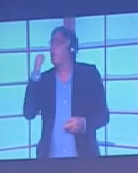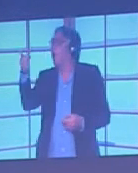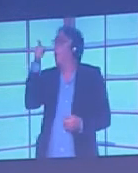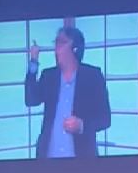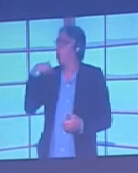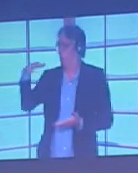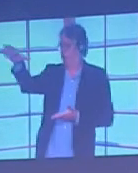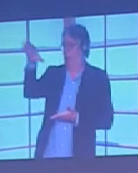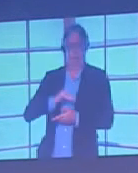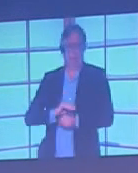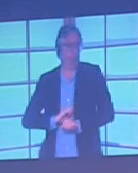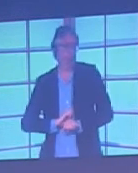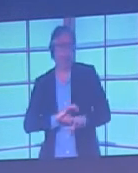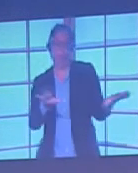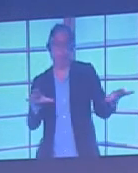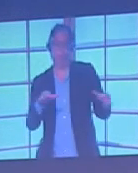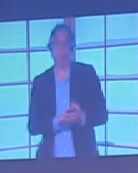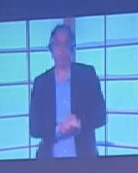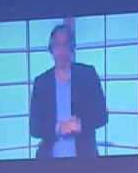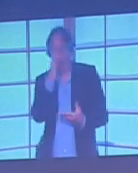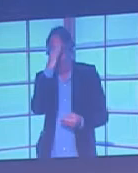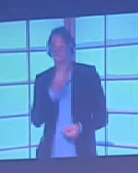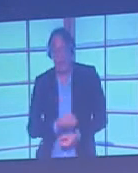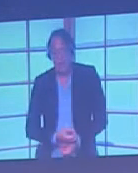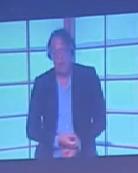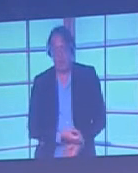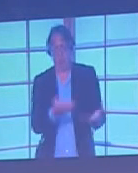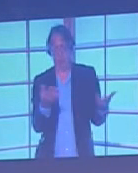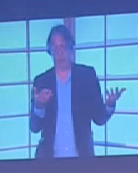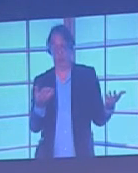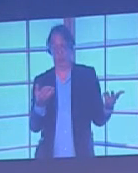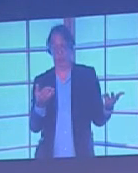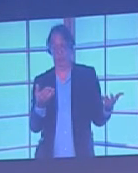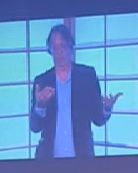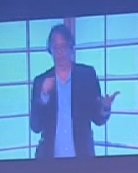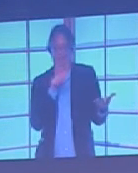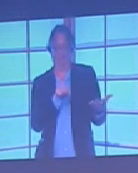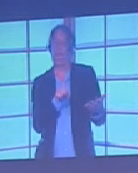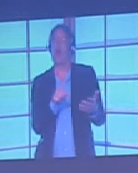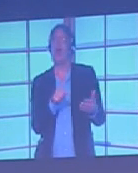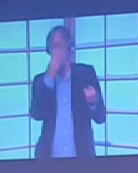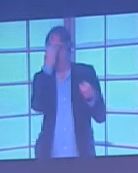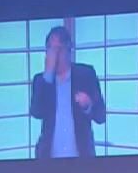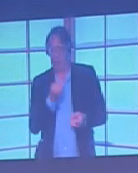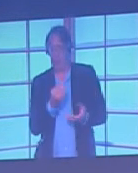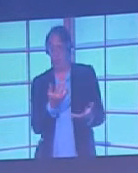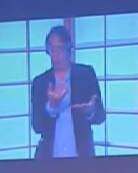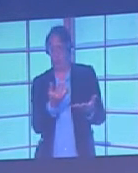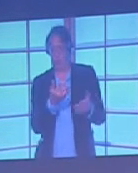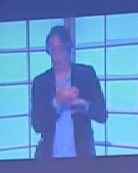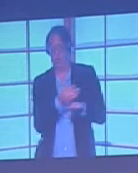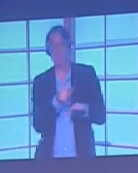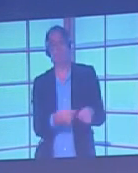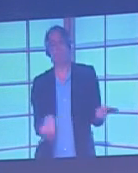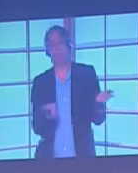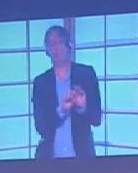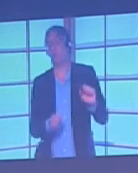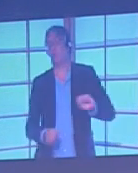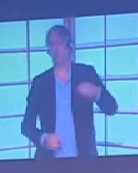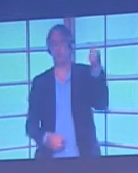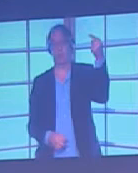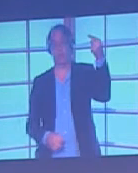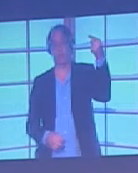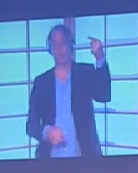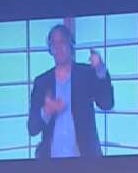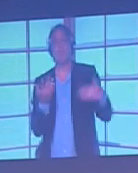about accessible information. The first thing a disabled person will say to you, coming to this conference, visiting a